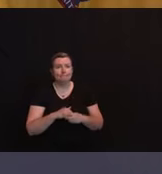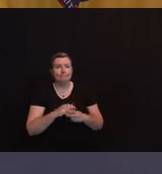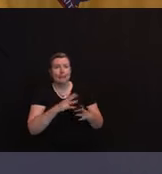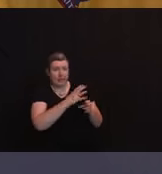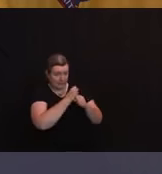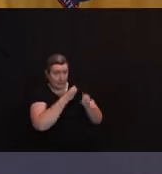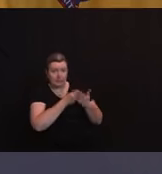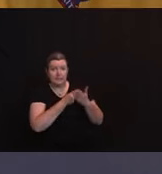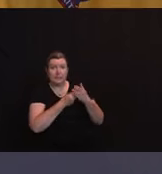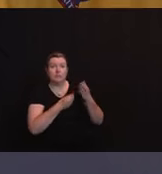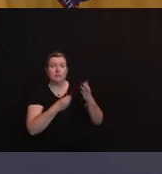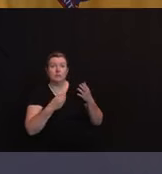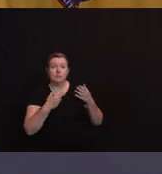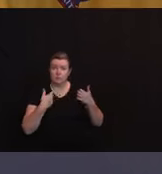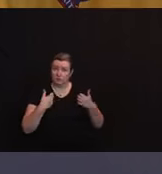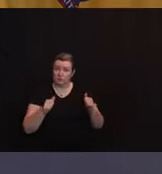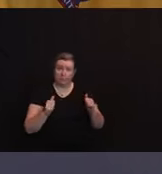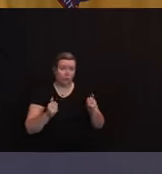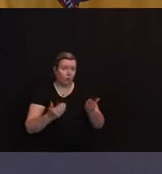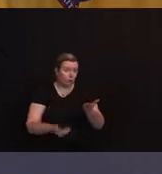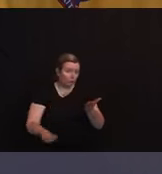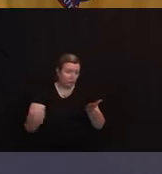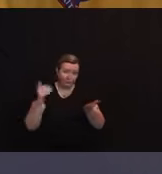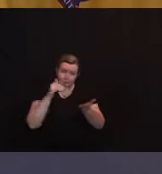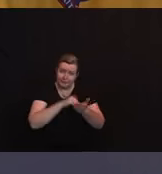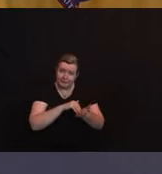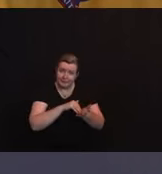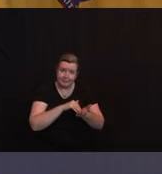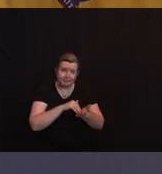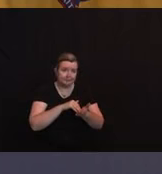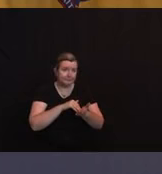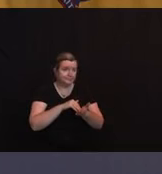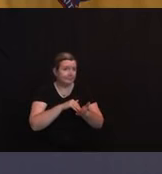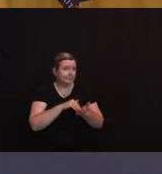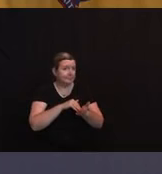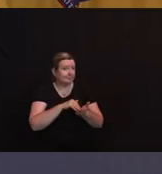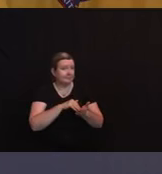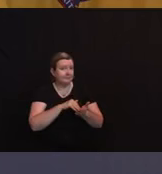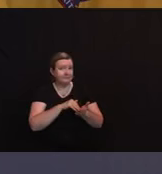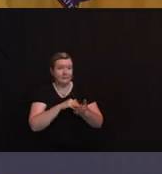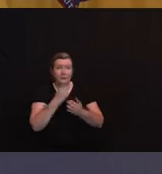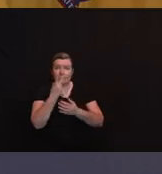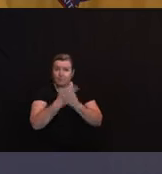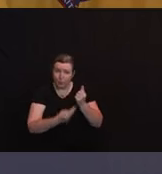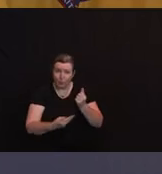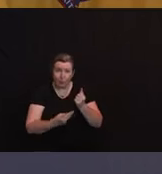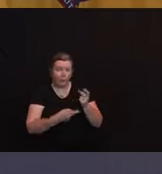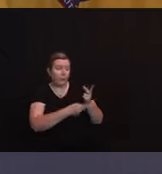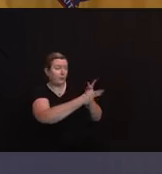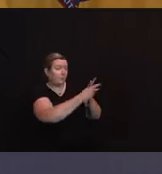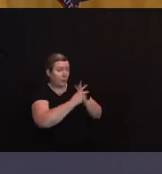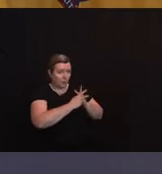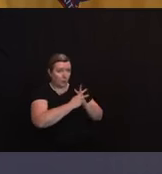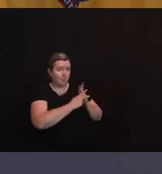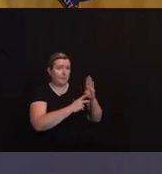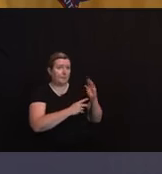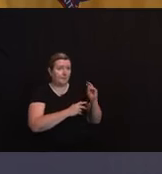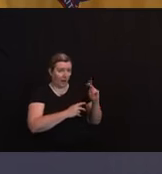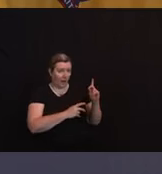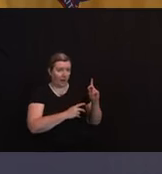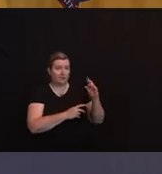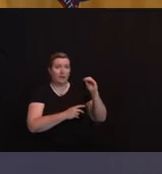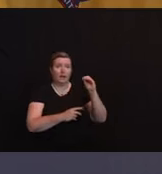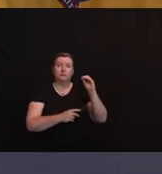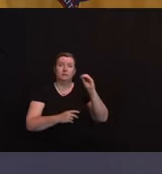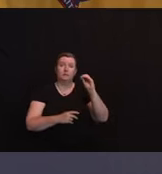want to repeat something I mentioned earlier on this side. It is and both. We need both the borrowing capability as well as